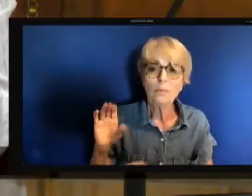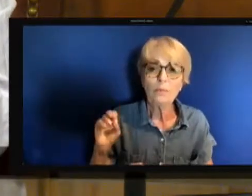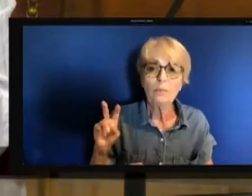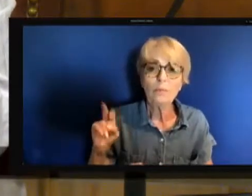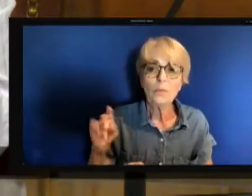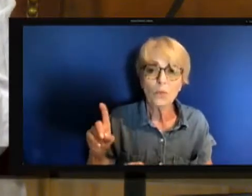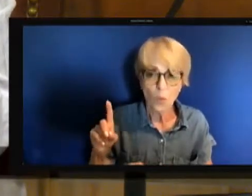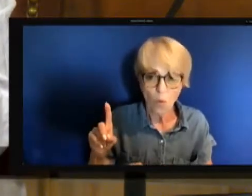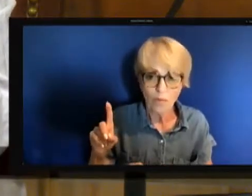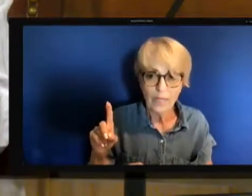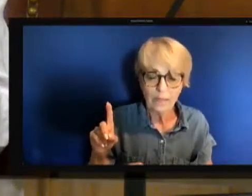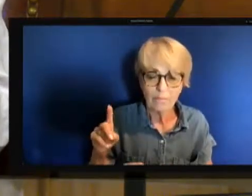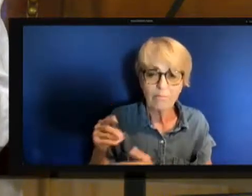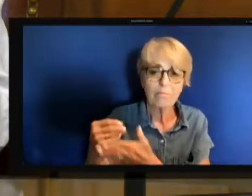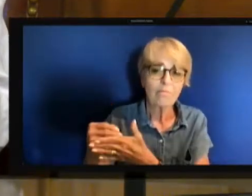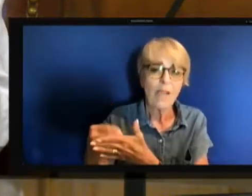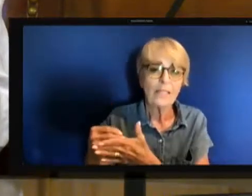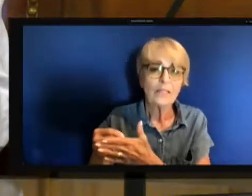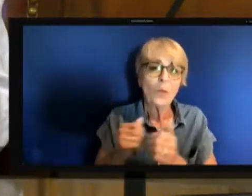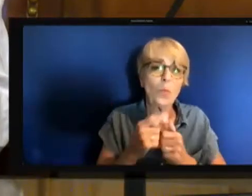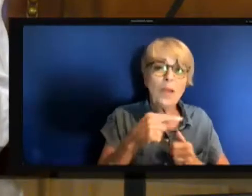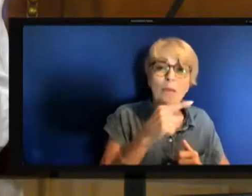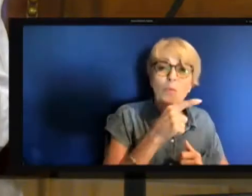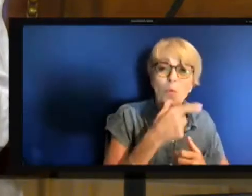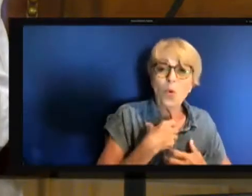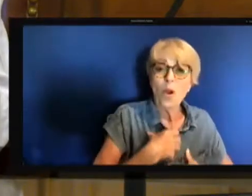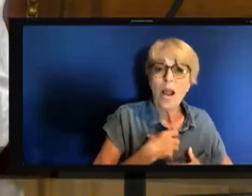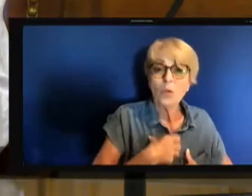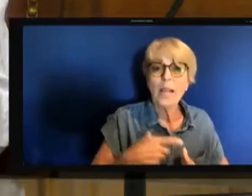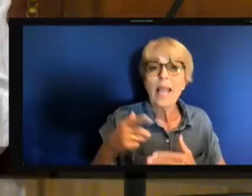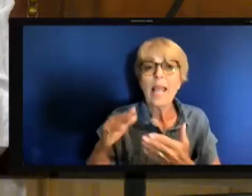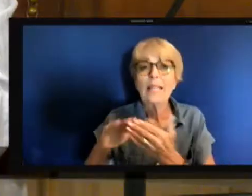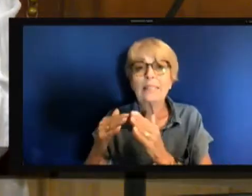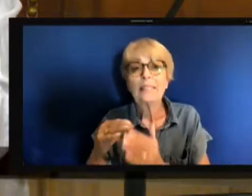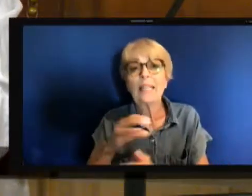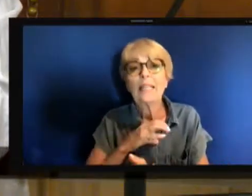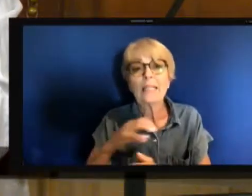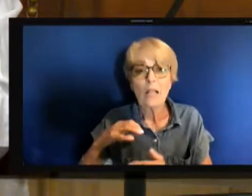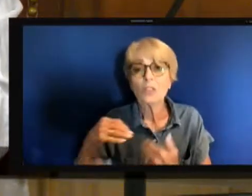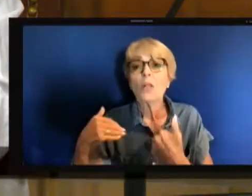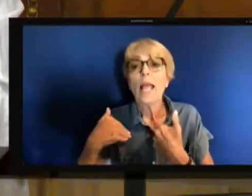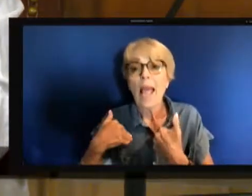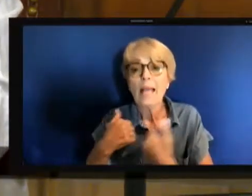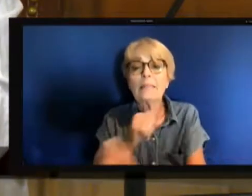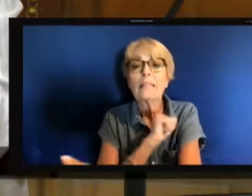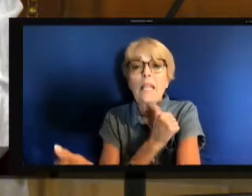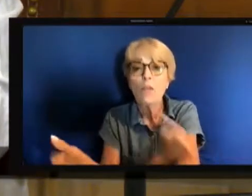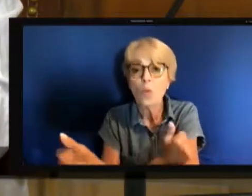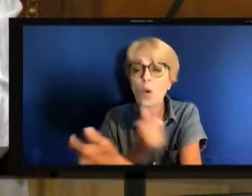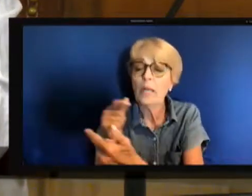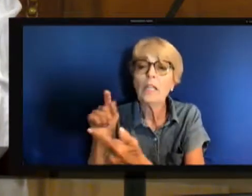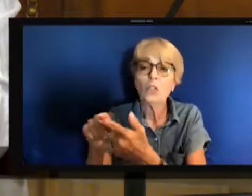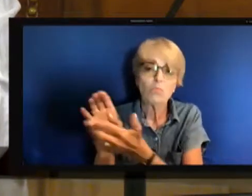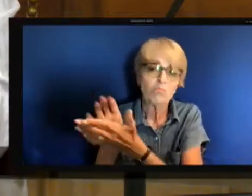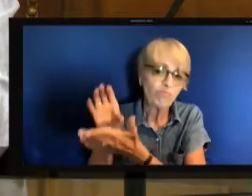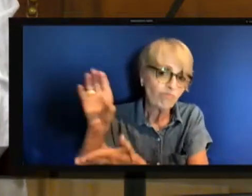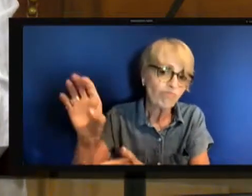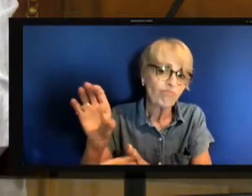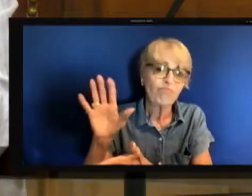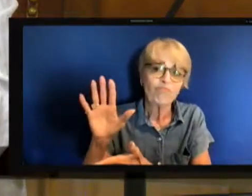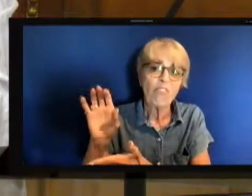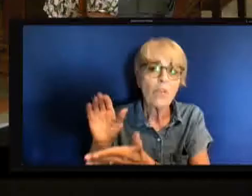households. City council has the authority to just allocate $500,000 to a food bank or a warehouse.